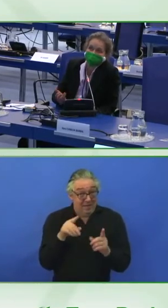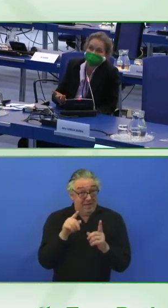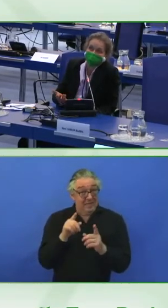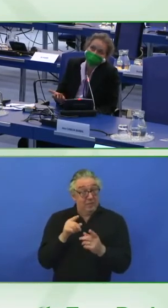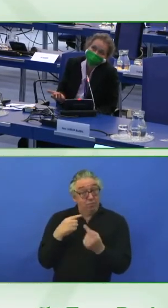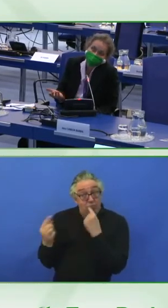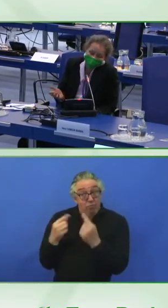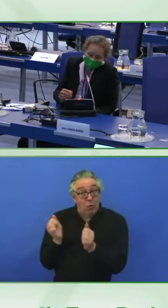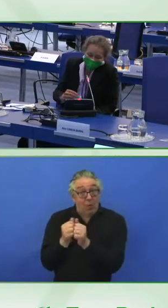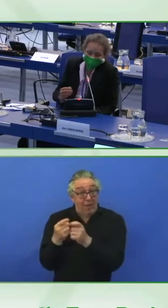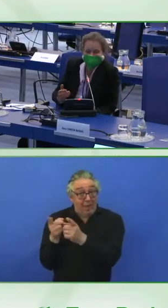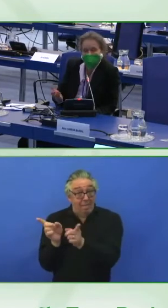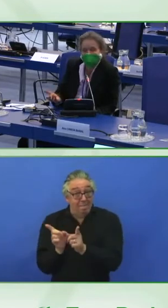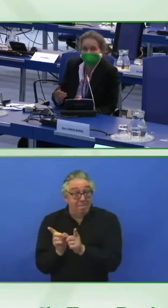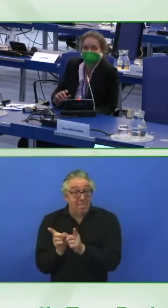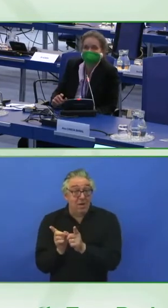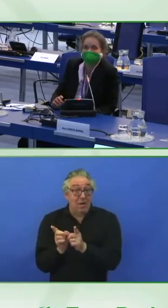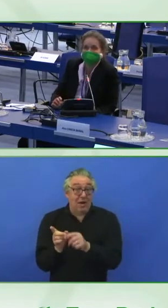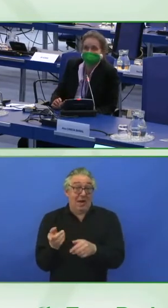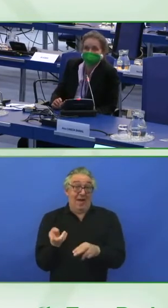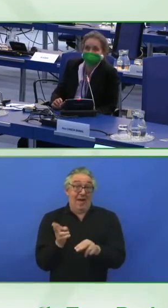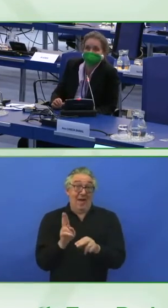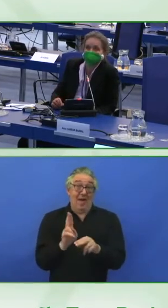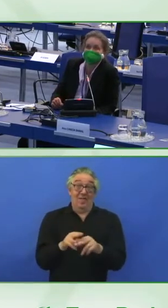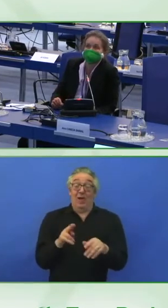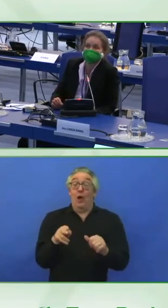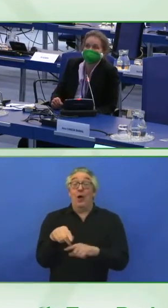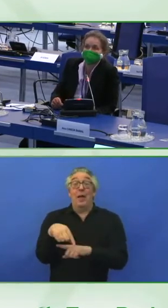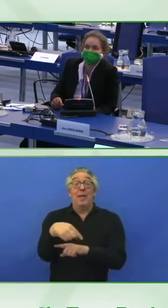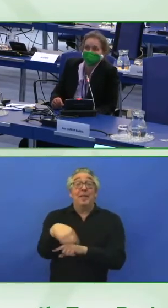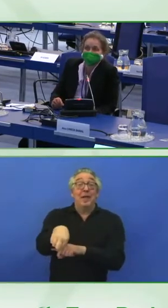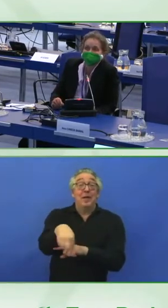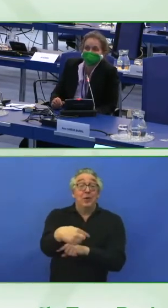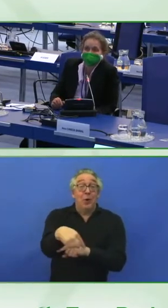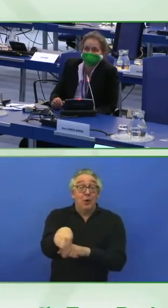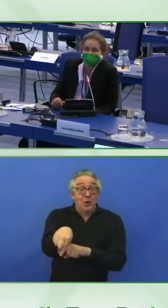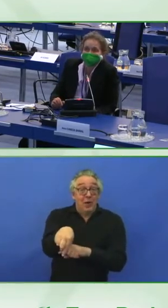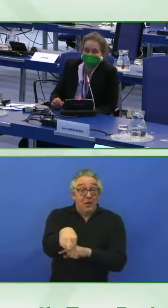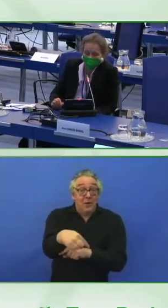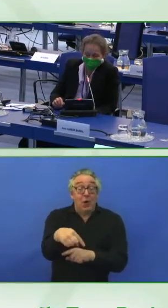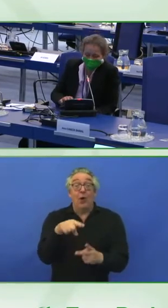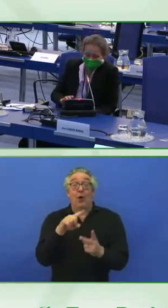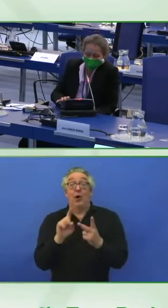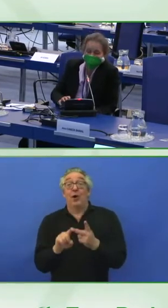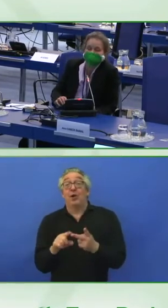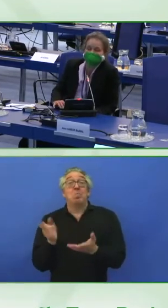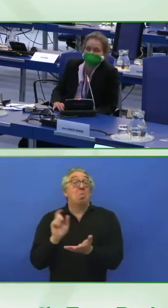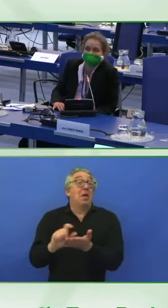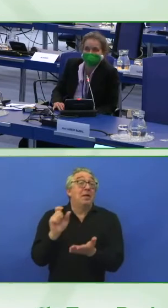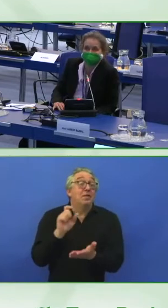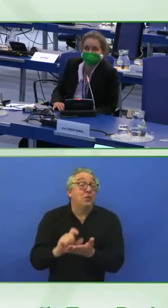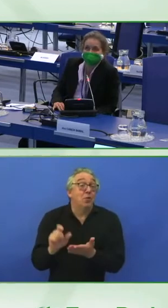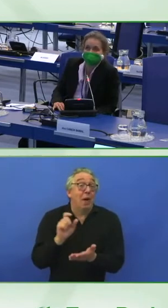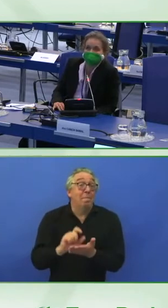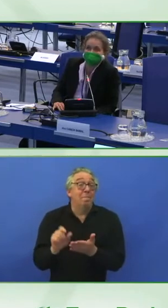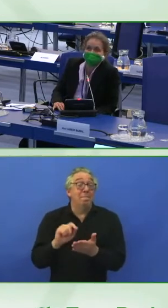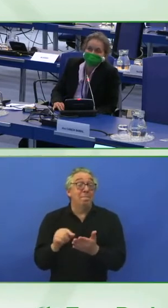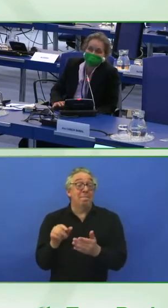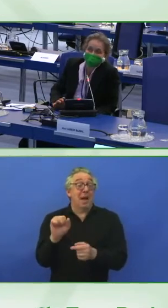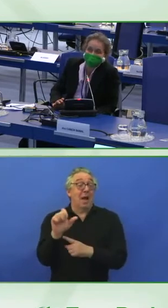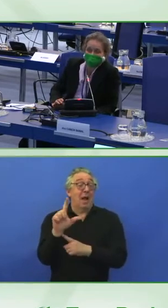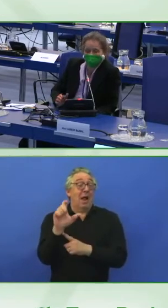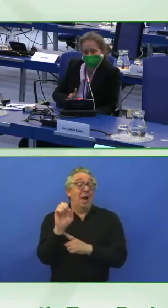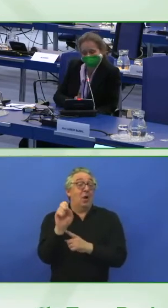it would be worthwhile to reflect how to use the algorithms, because I know quite some young